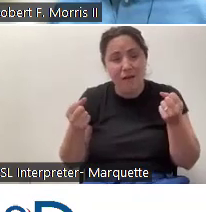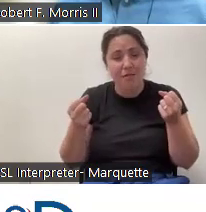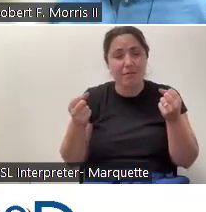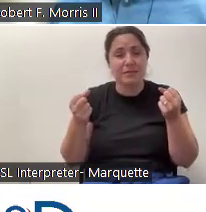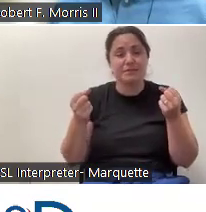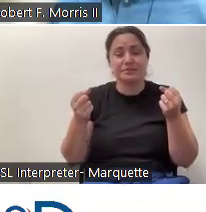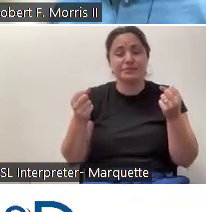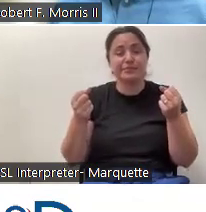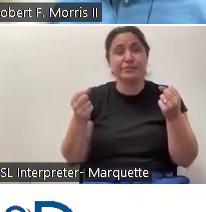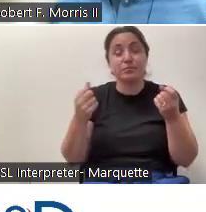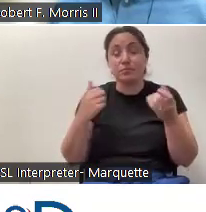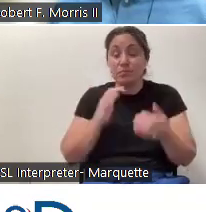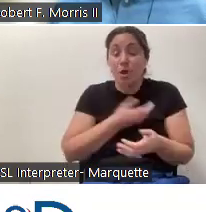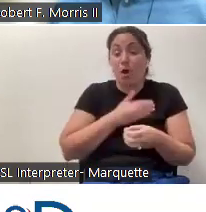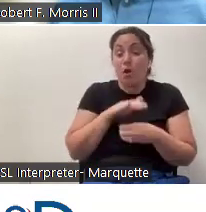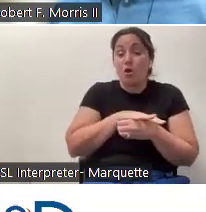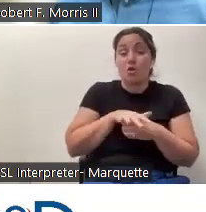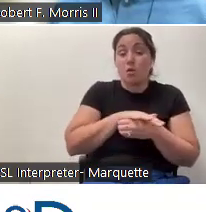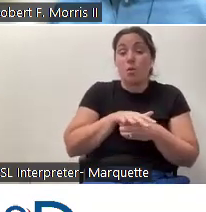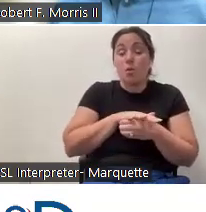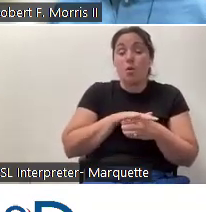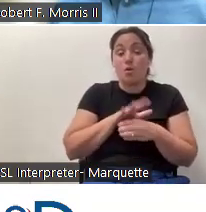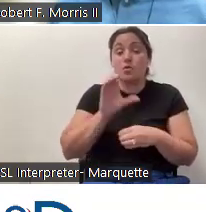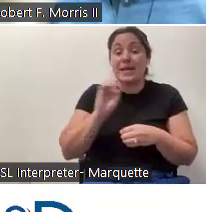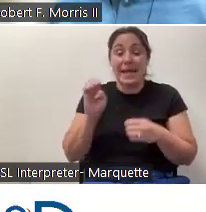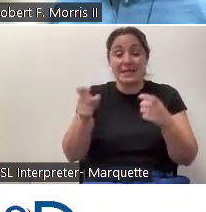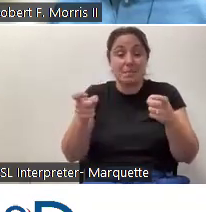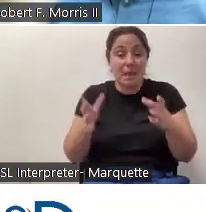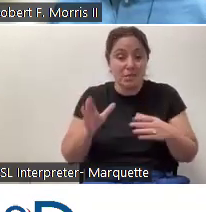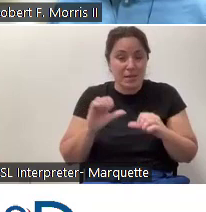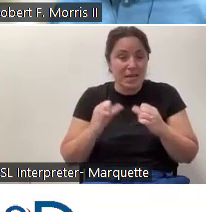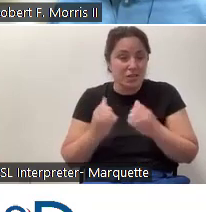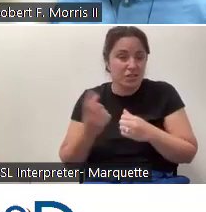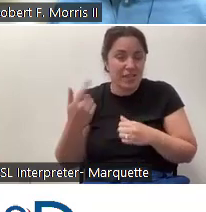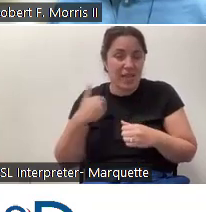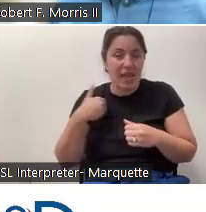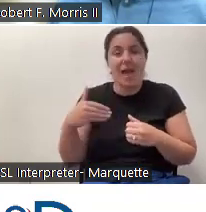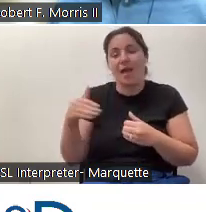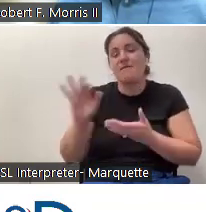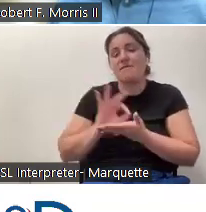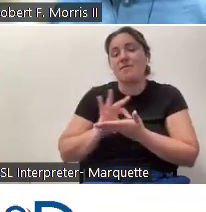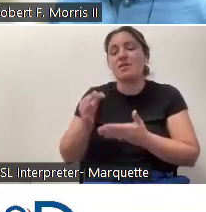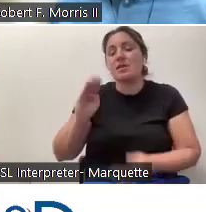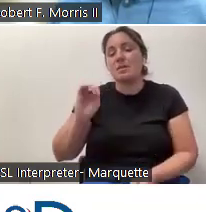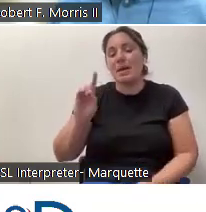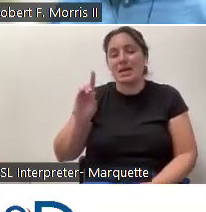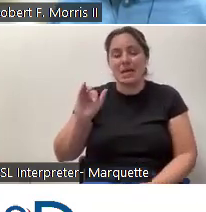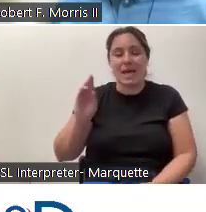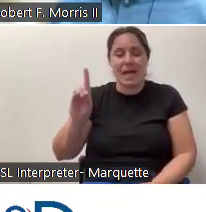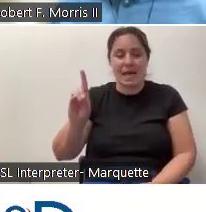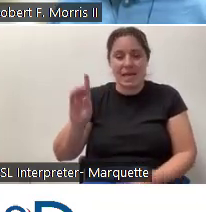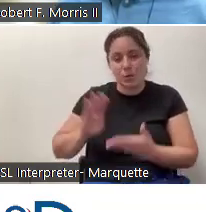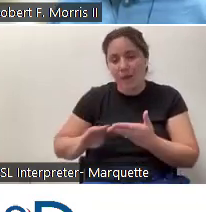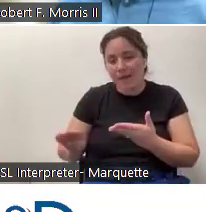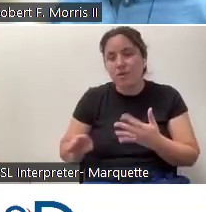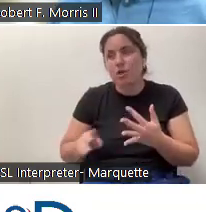our local community or our local case management agency that has the Medicaid waivers, Project Search, all that